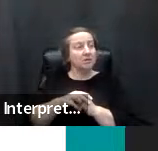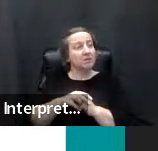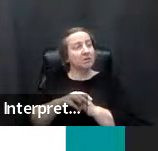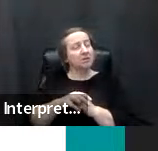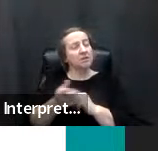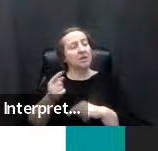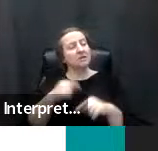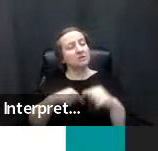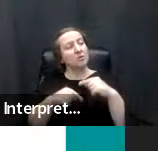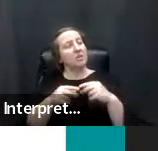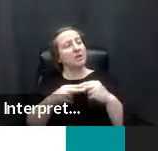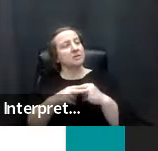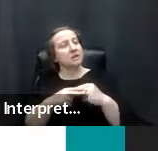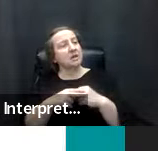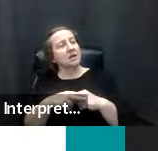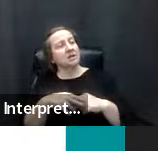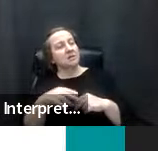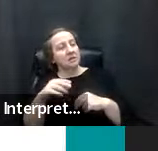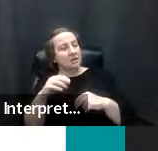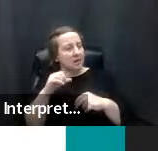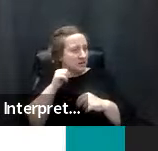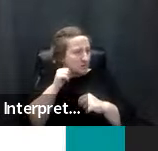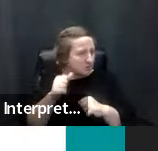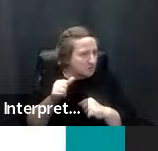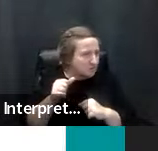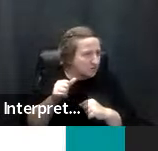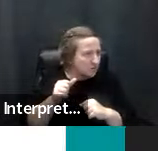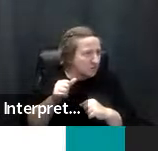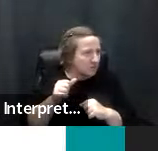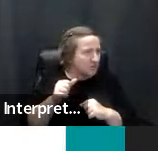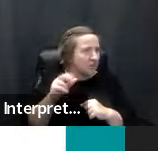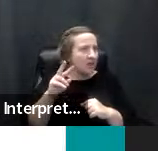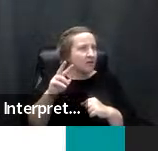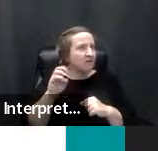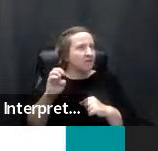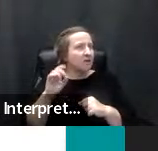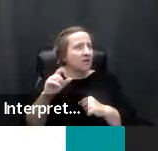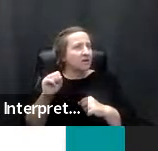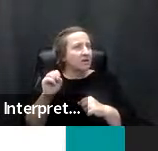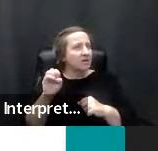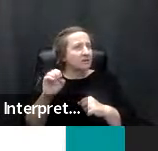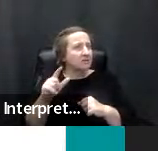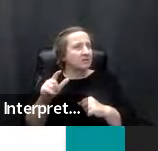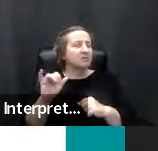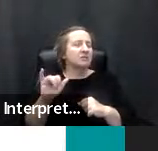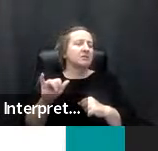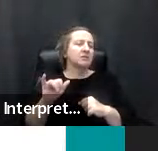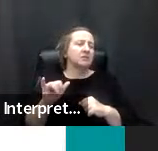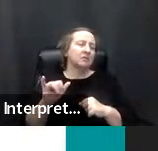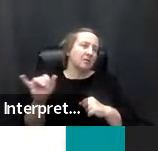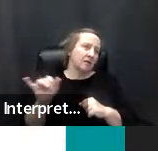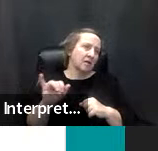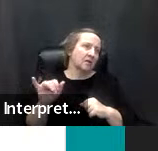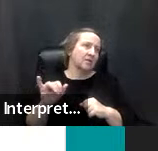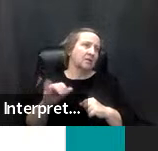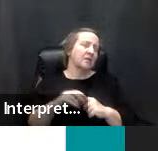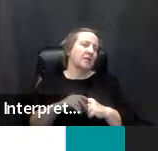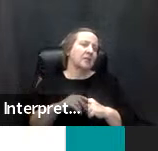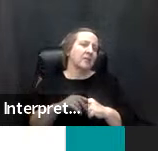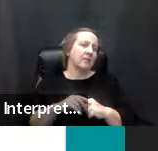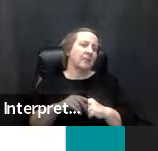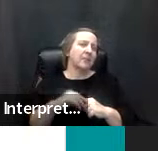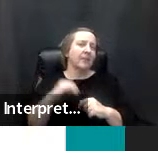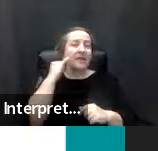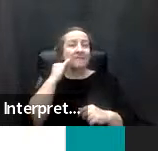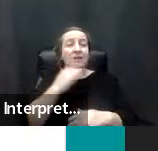back a slide for me for a minute. I don't like vessels. Yeah. Yeah, like, I mean, if it's a